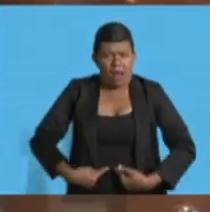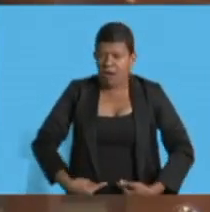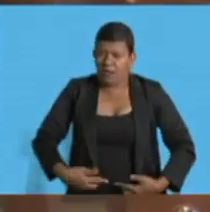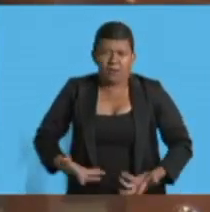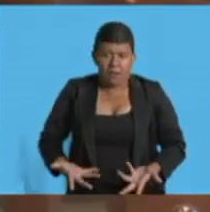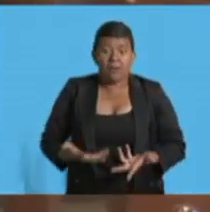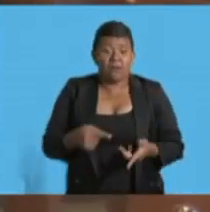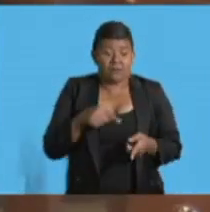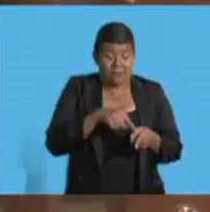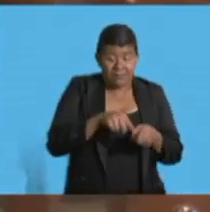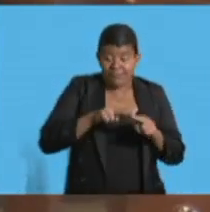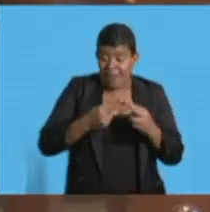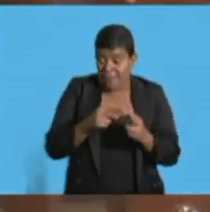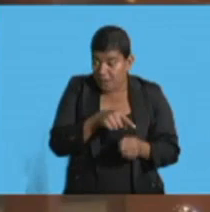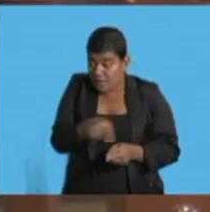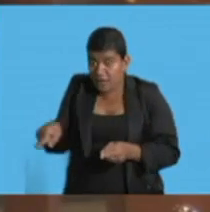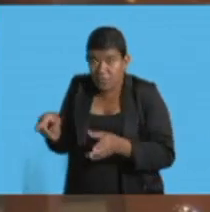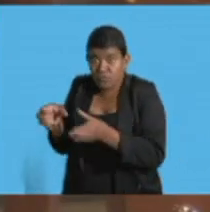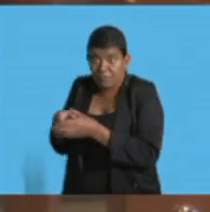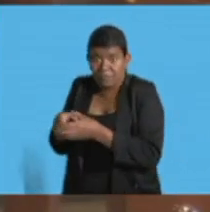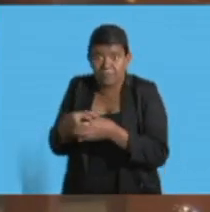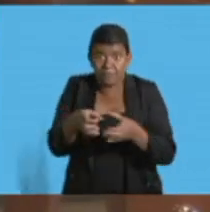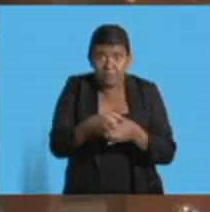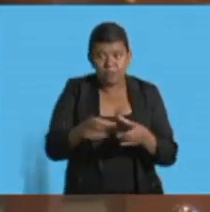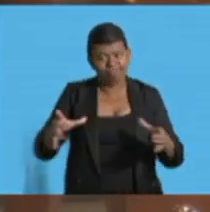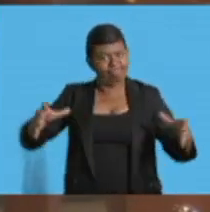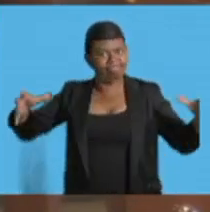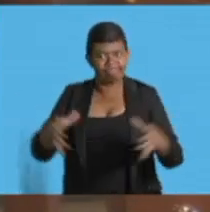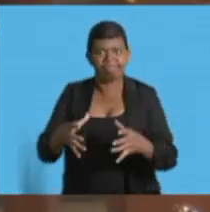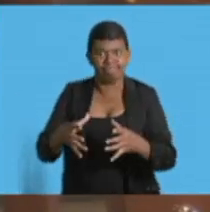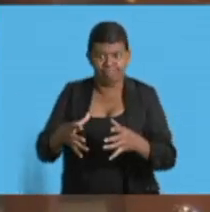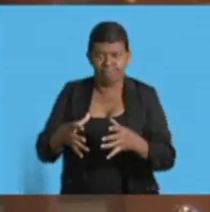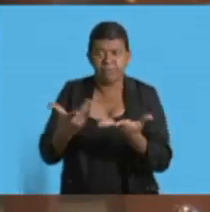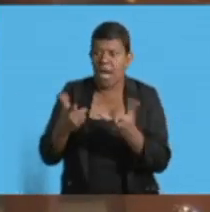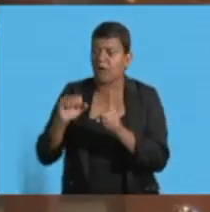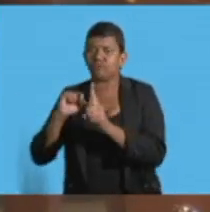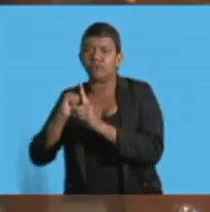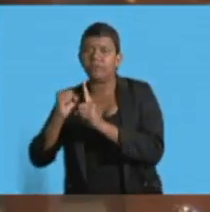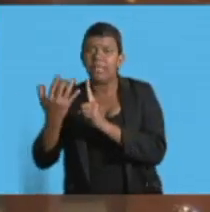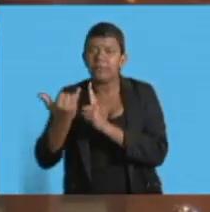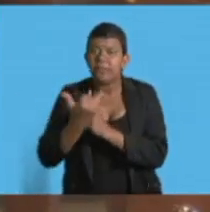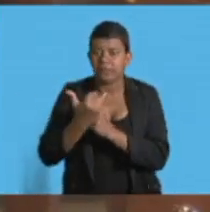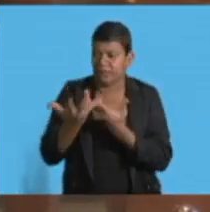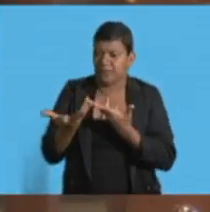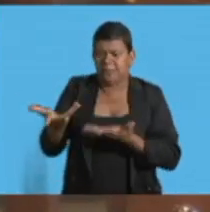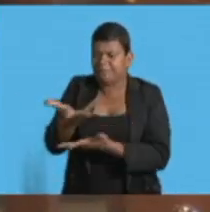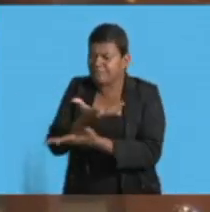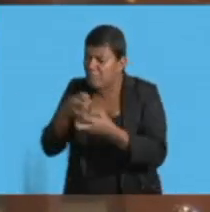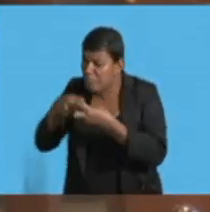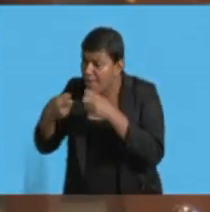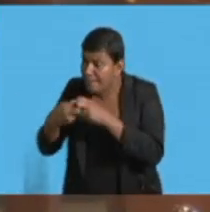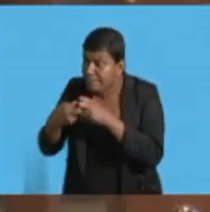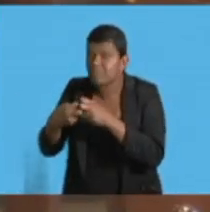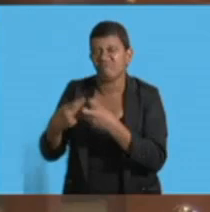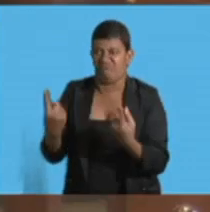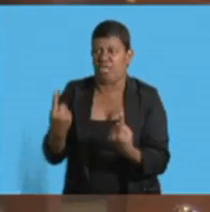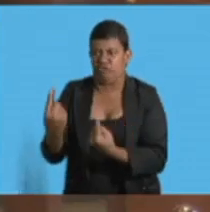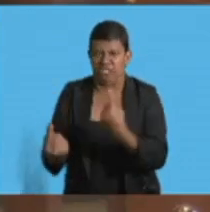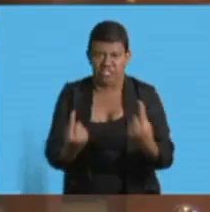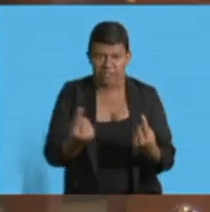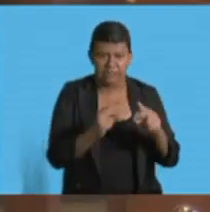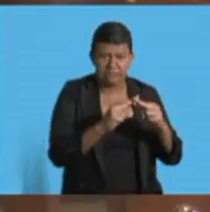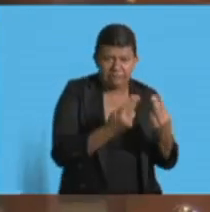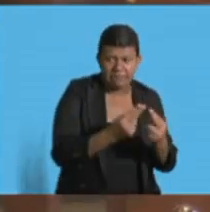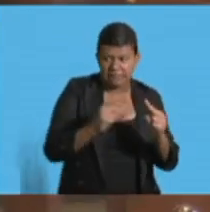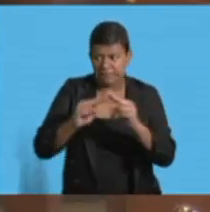outcome of the breakdown of families. Families, to a large extent, would be more a liability rather